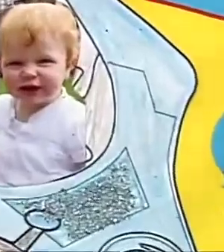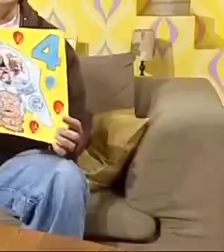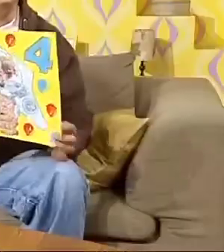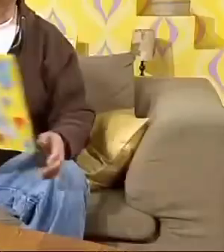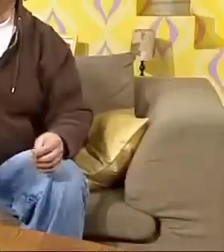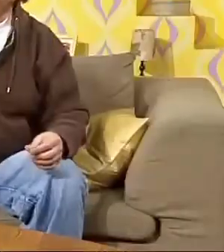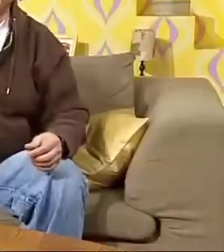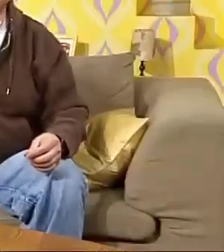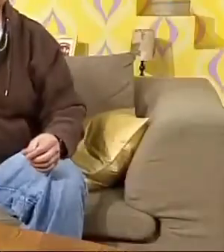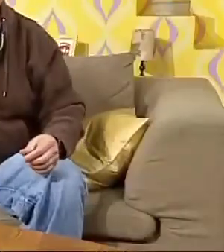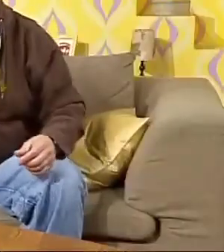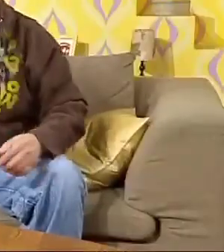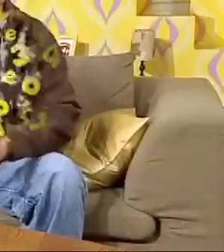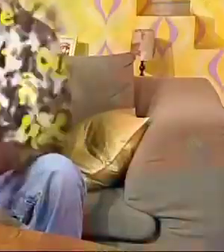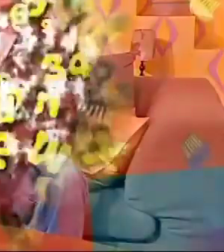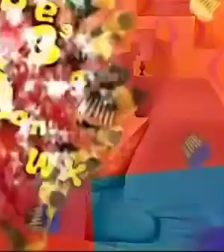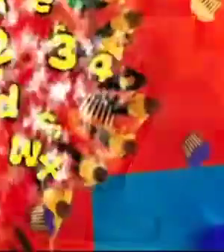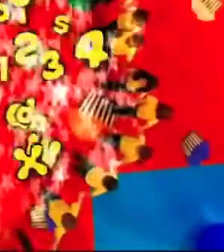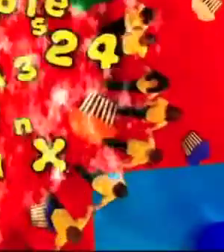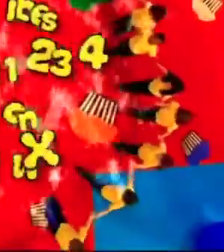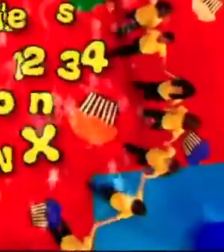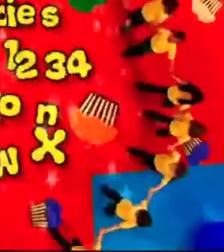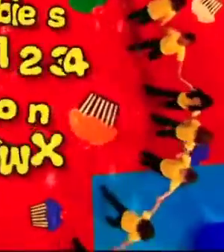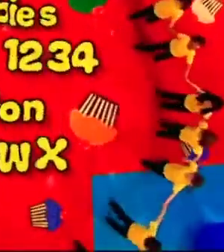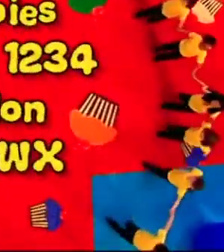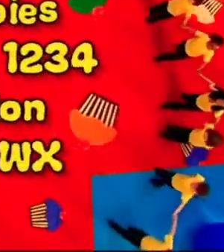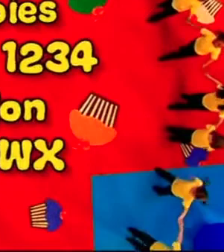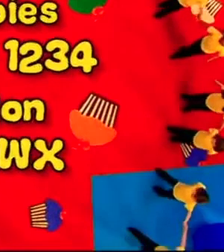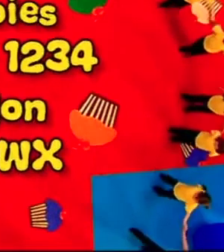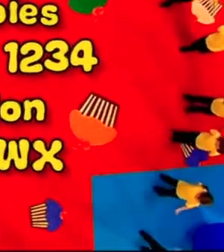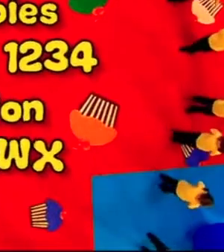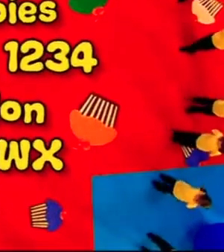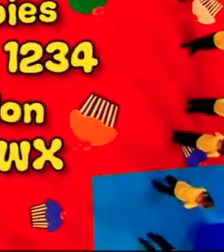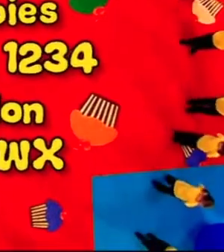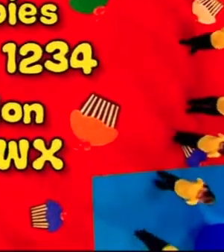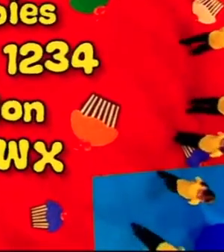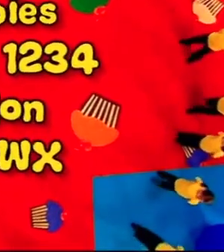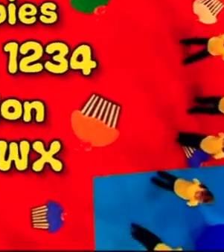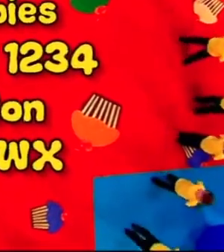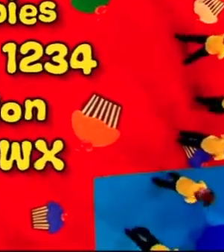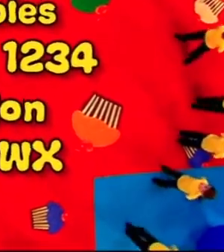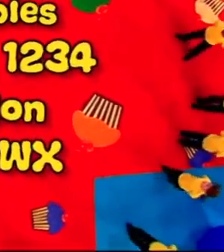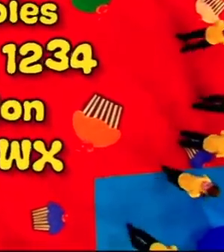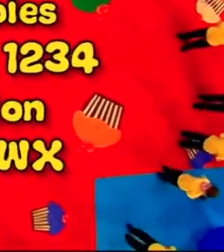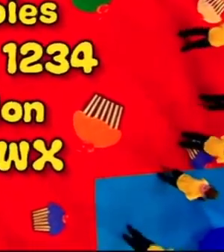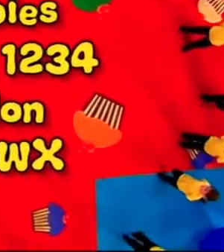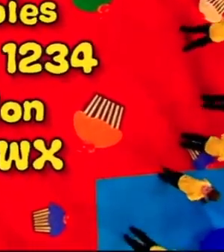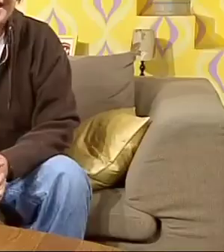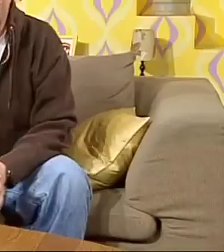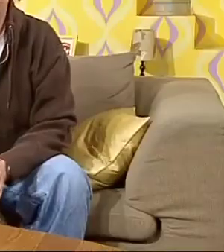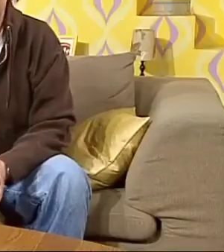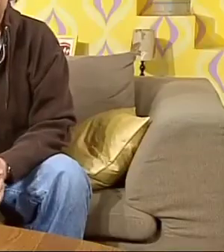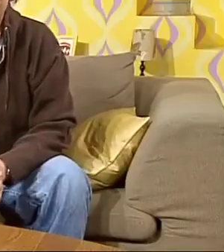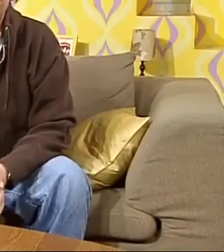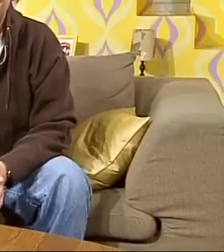Rachel. Keep your cards coming in to us here at cbeebies PO Box 1234, London W12 6WX.